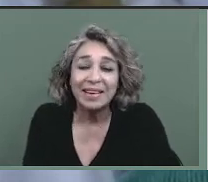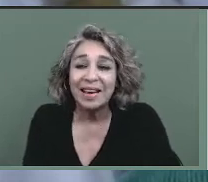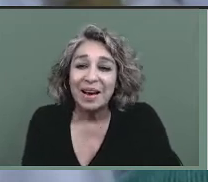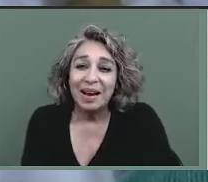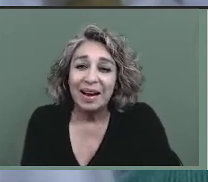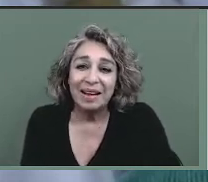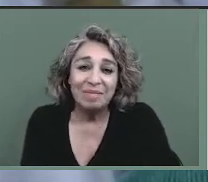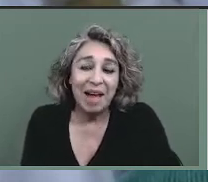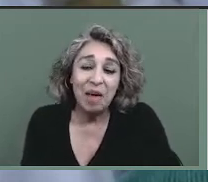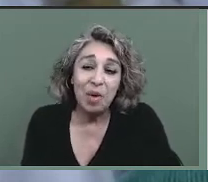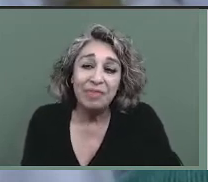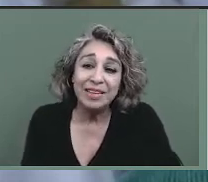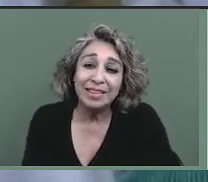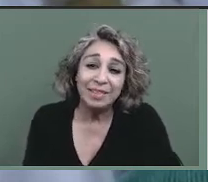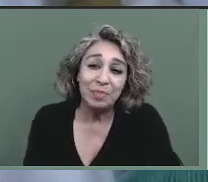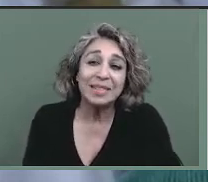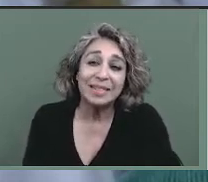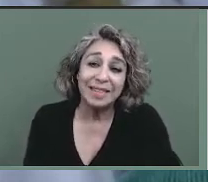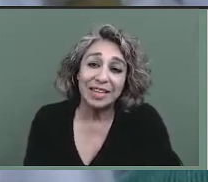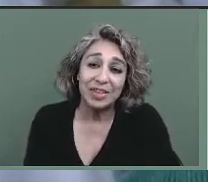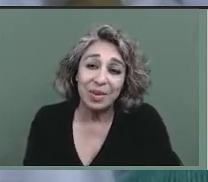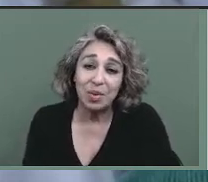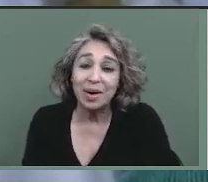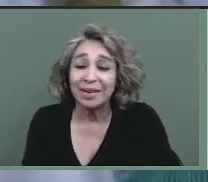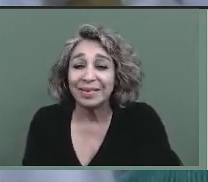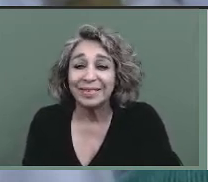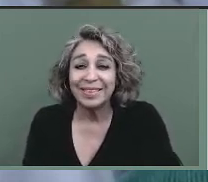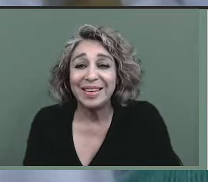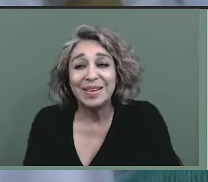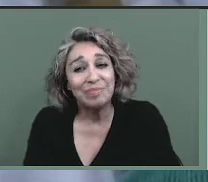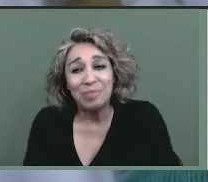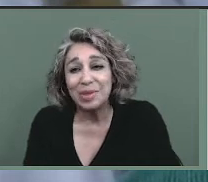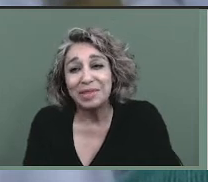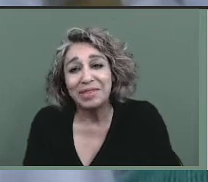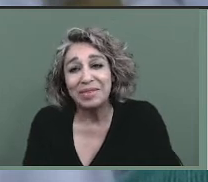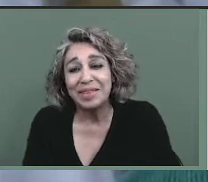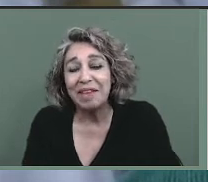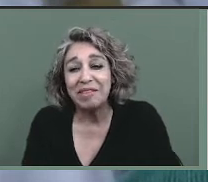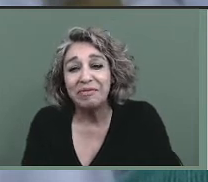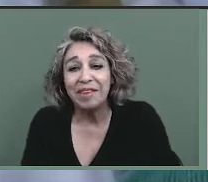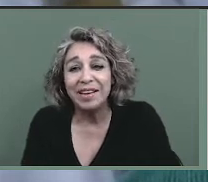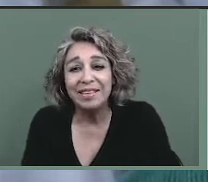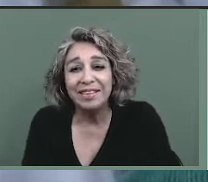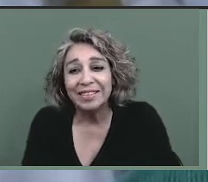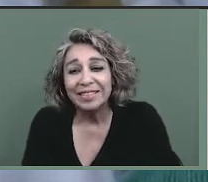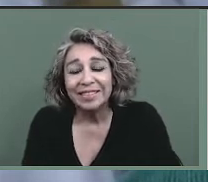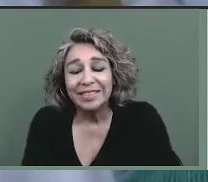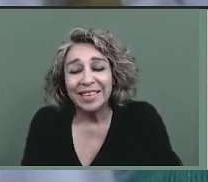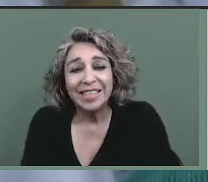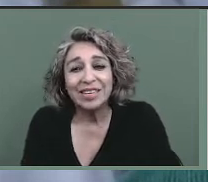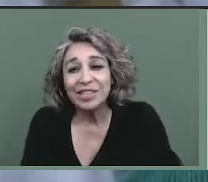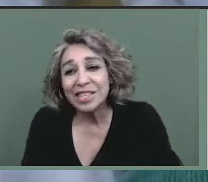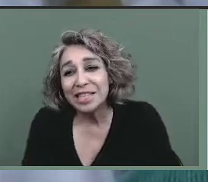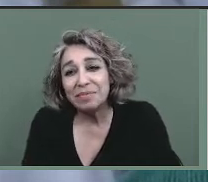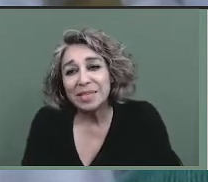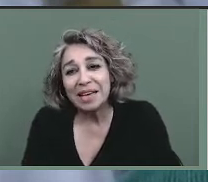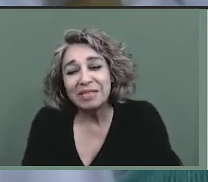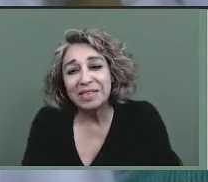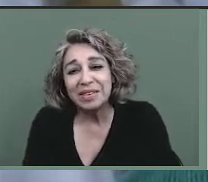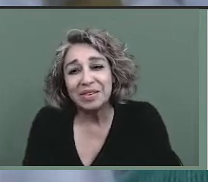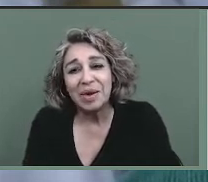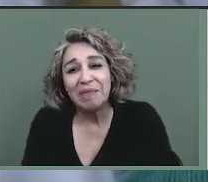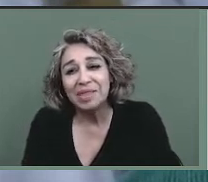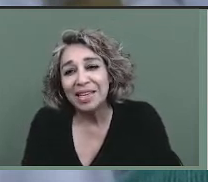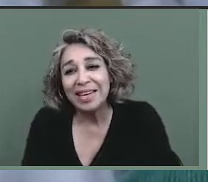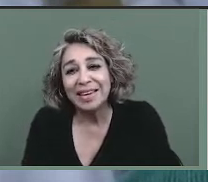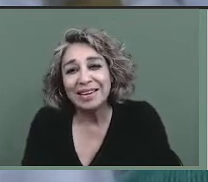it, how often did the presidents actually work? You know, most of it was having fun or indulging themselves